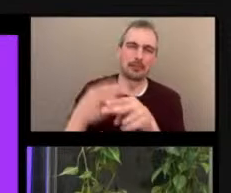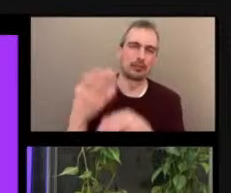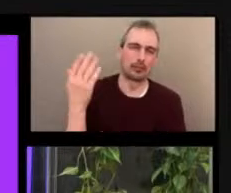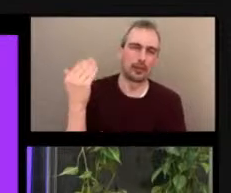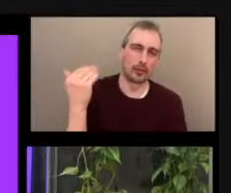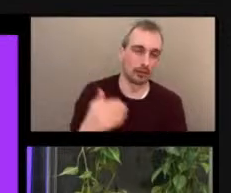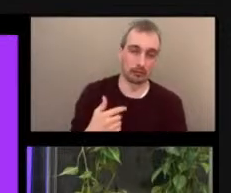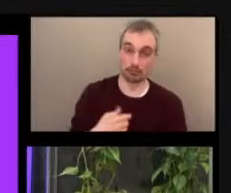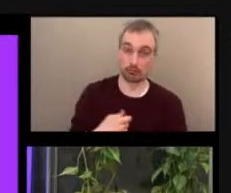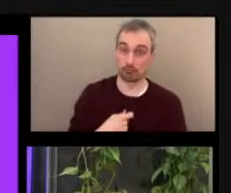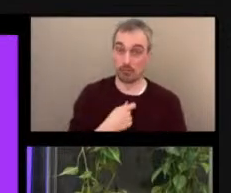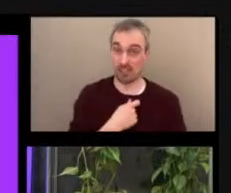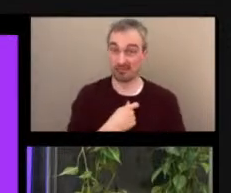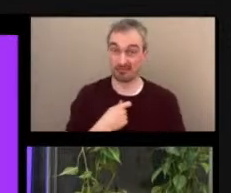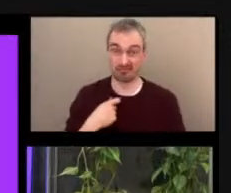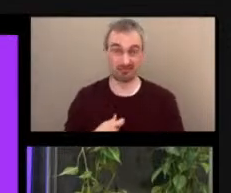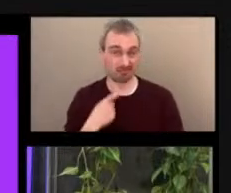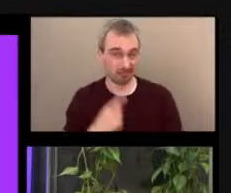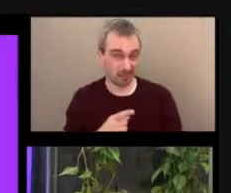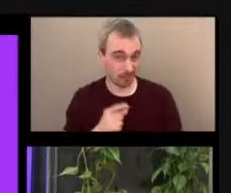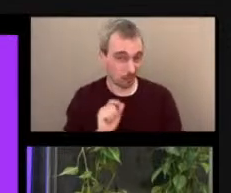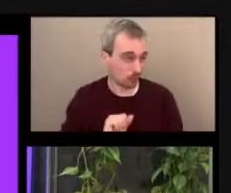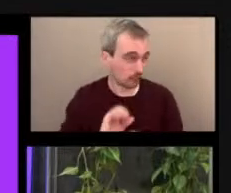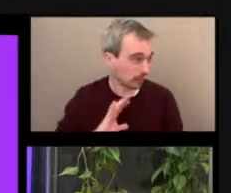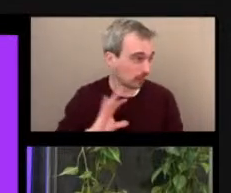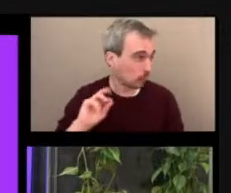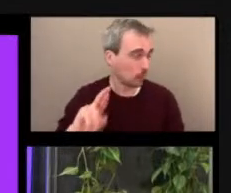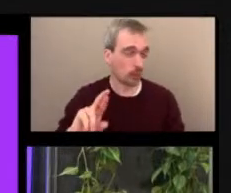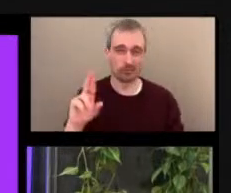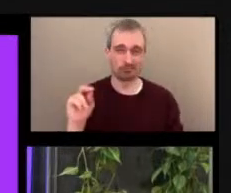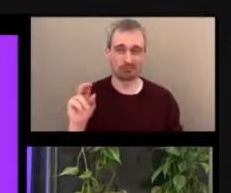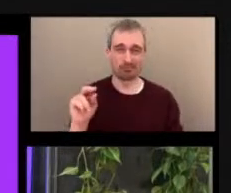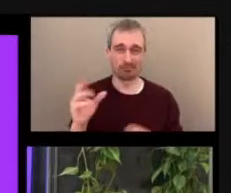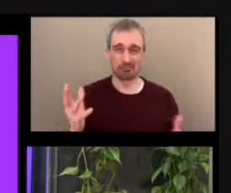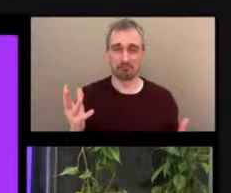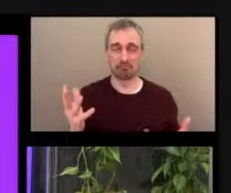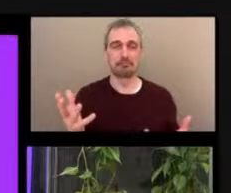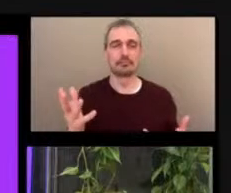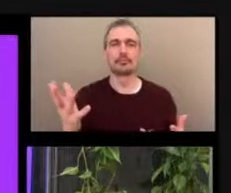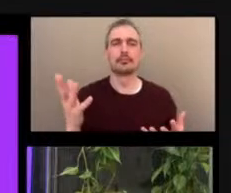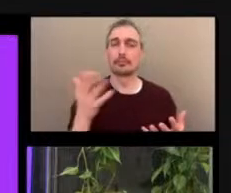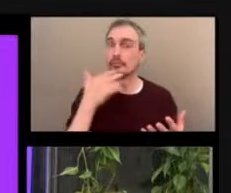water. All right, is that better? I just want Jolly to be happy, that's all. Yeah.